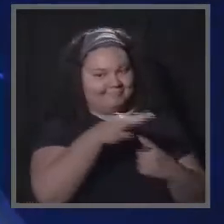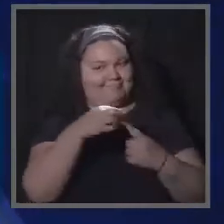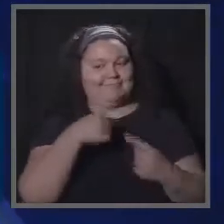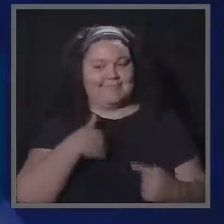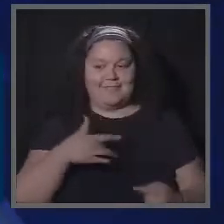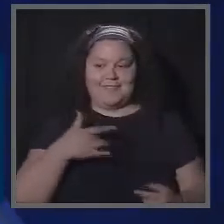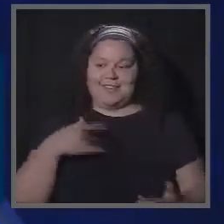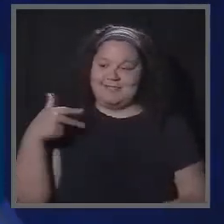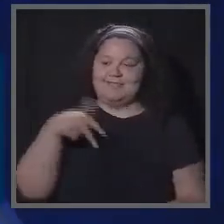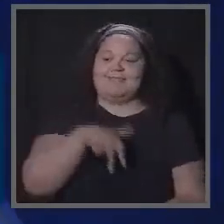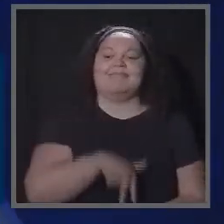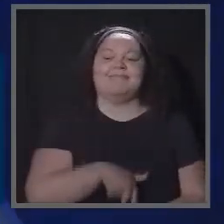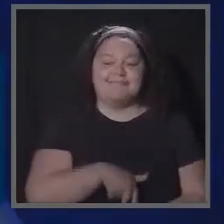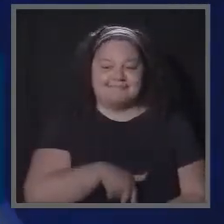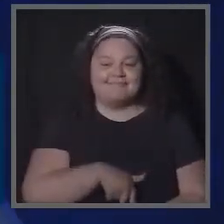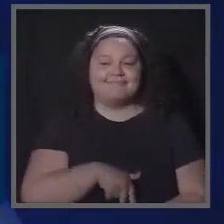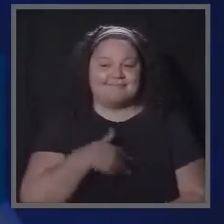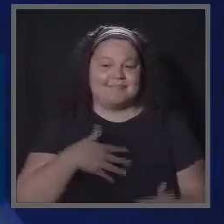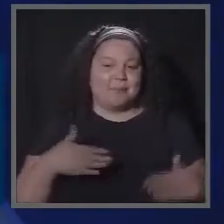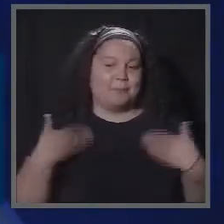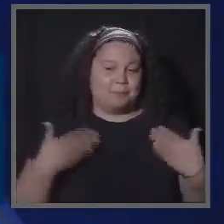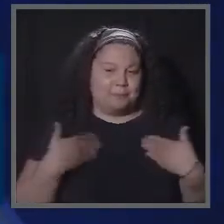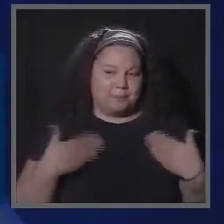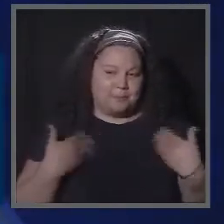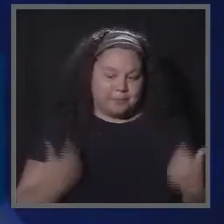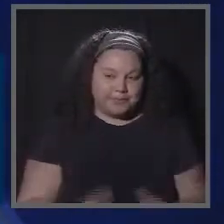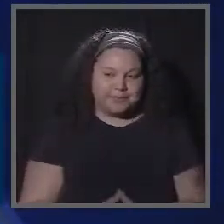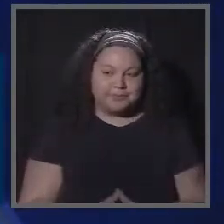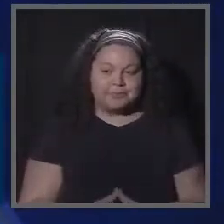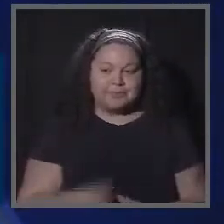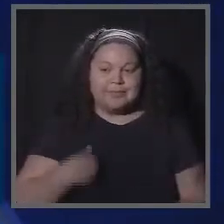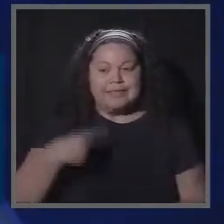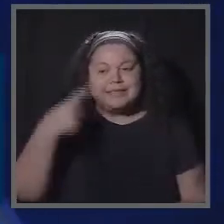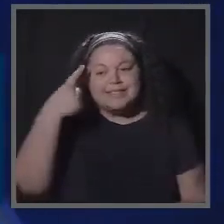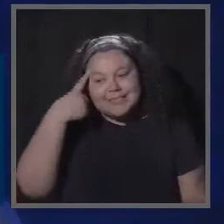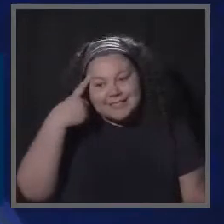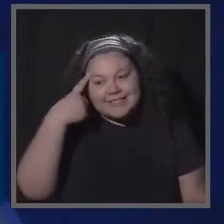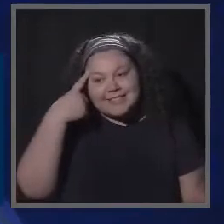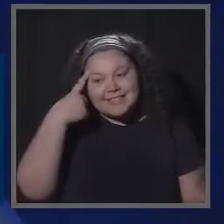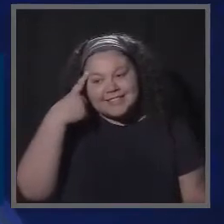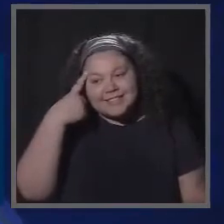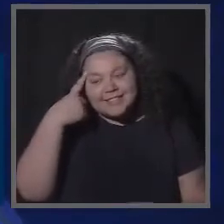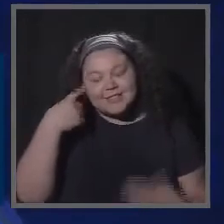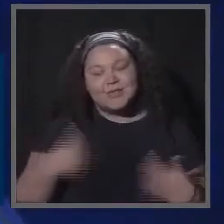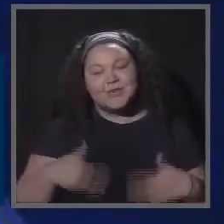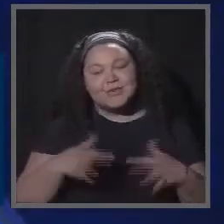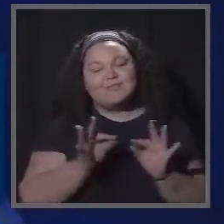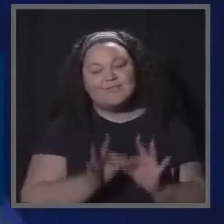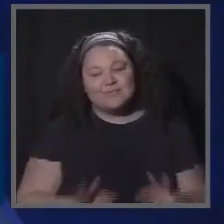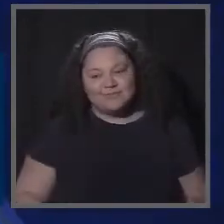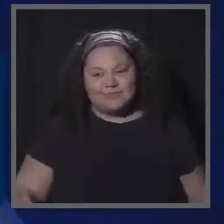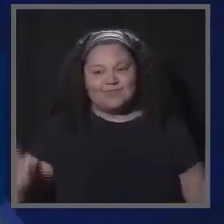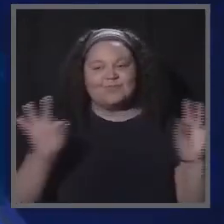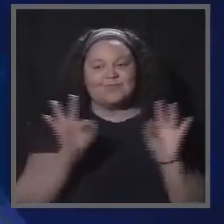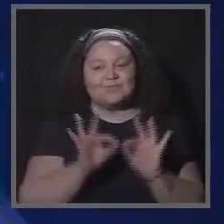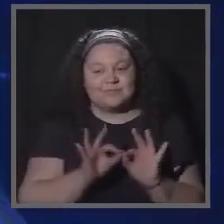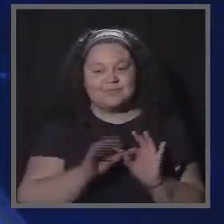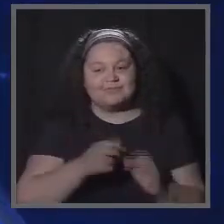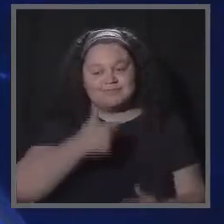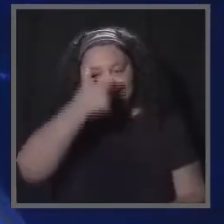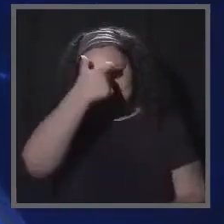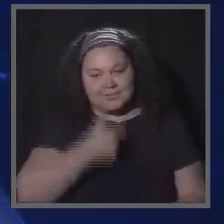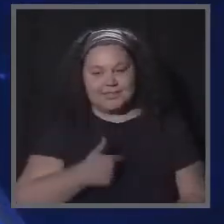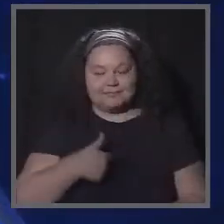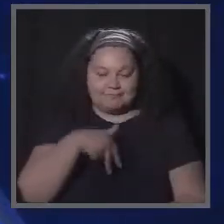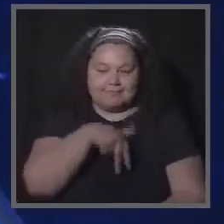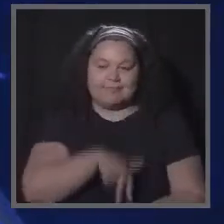be here physically with you today. I think it adds a lot also to the human dimension, which is at the very core of our